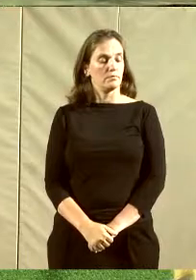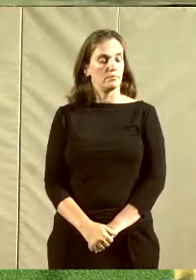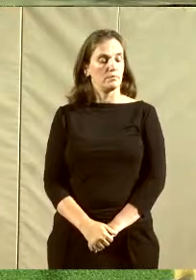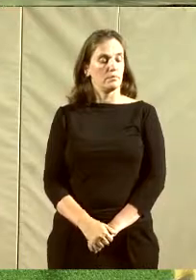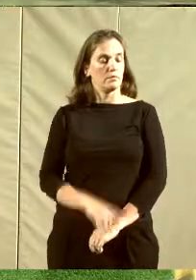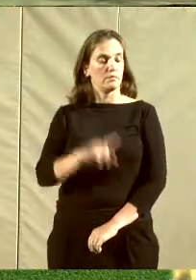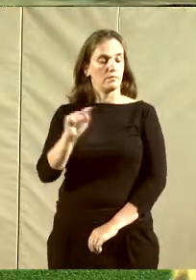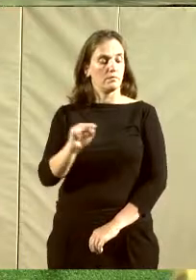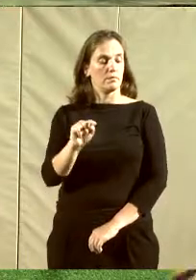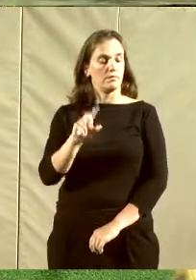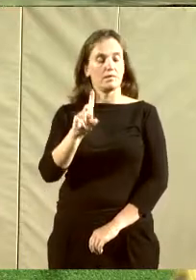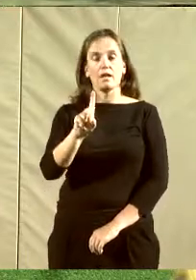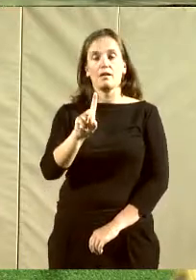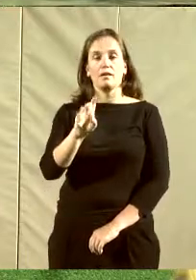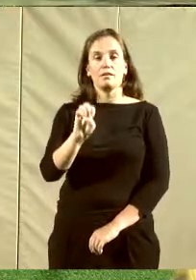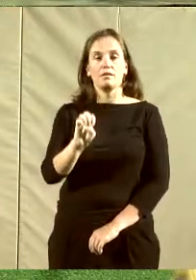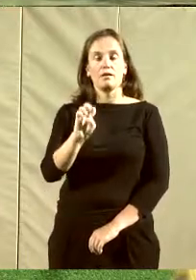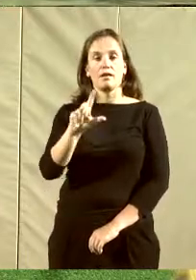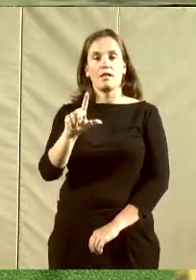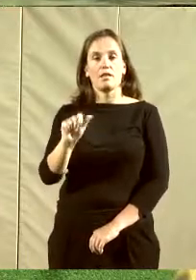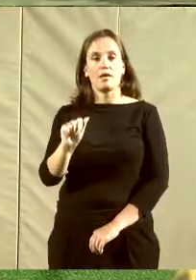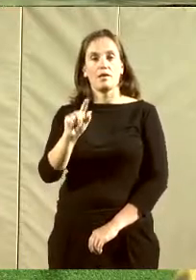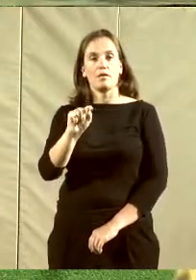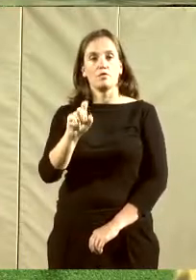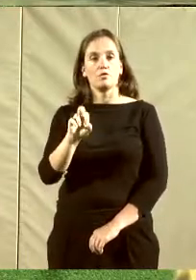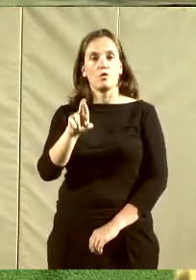Tobias De La Torre.